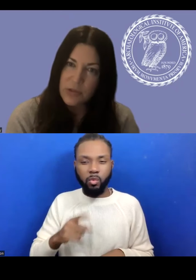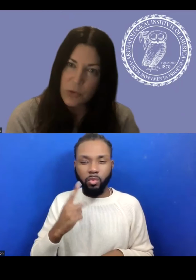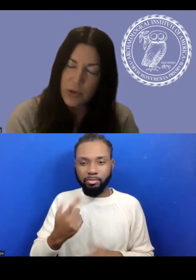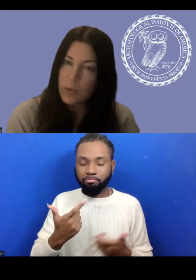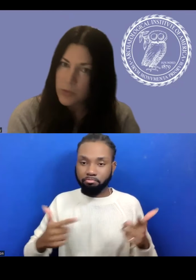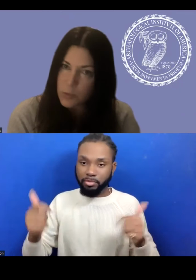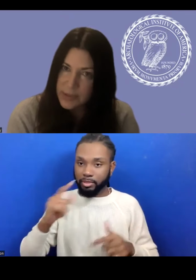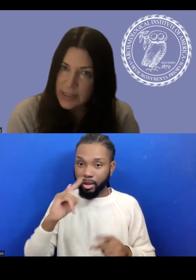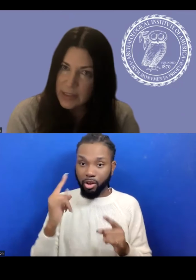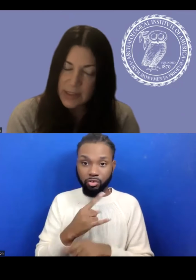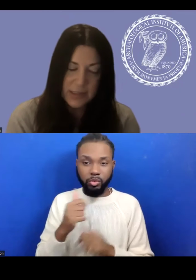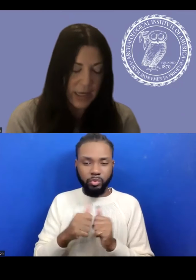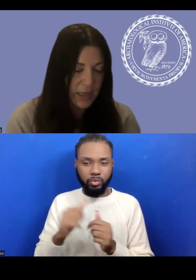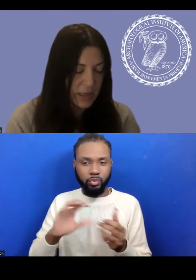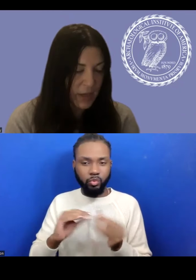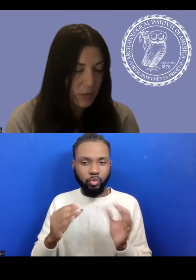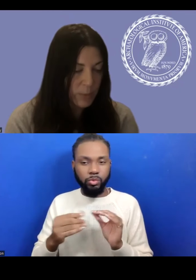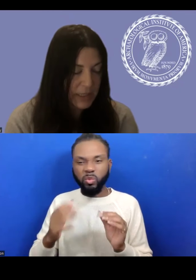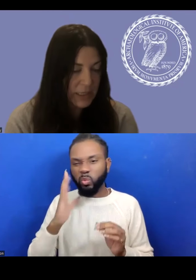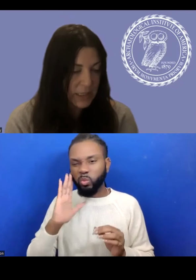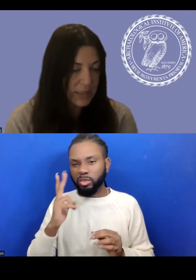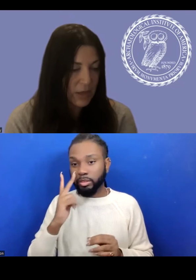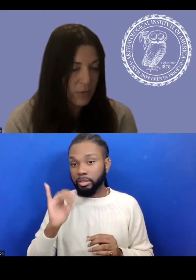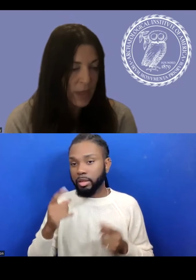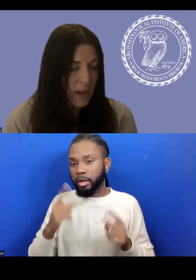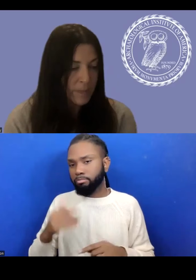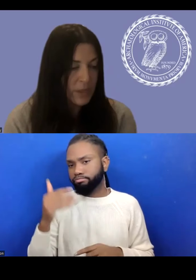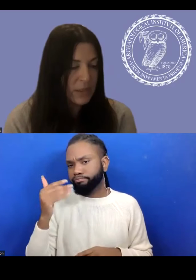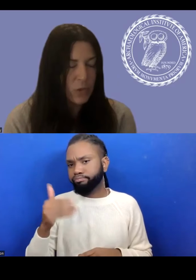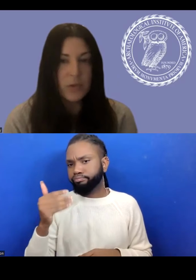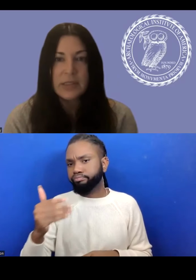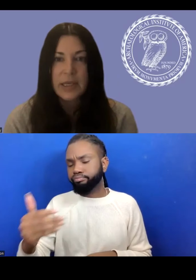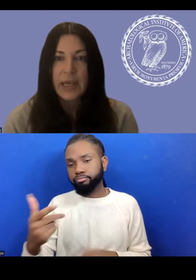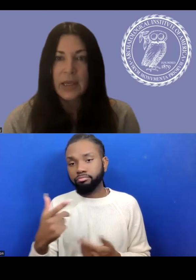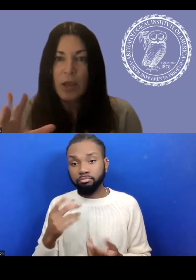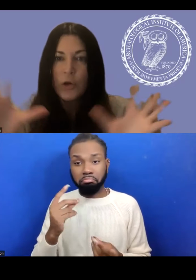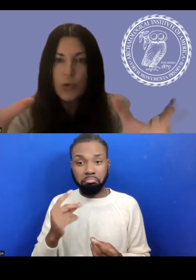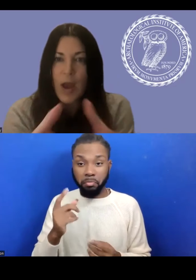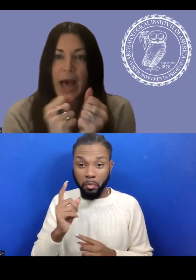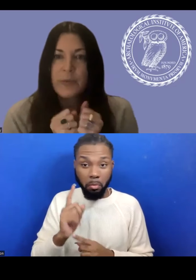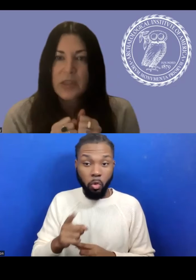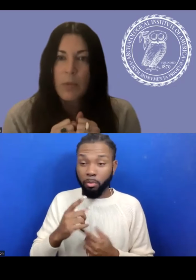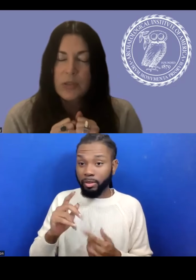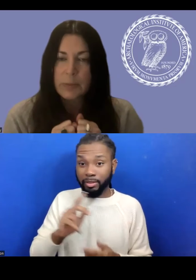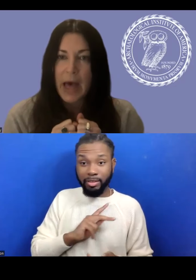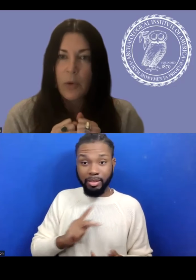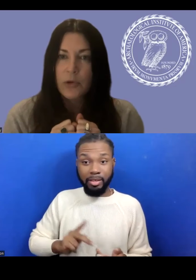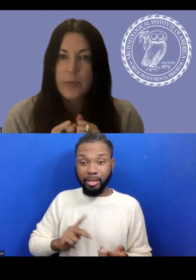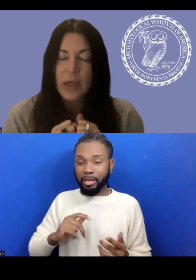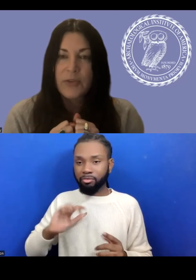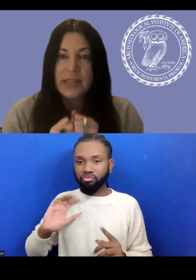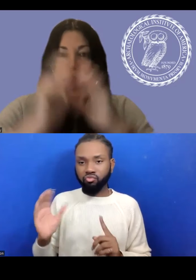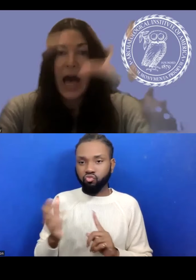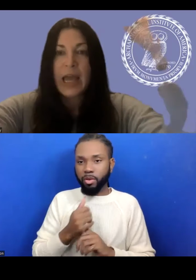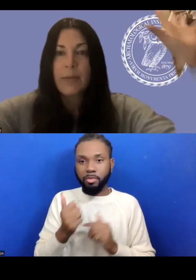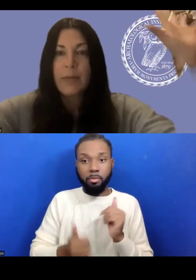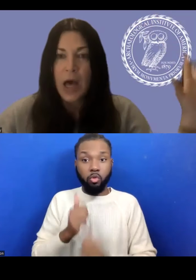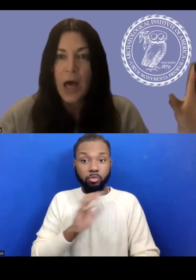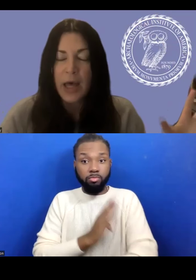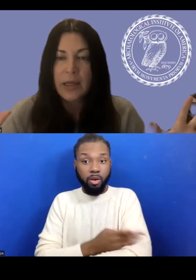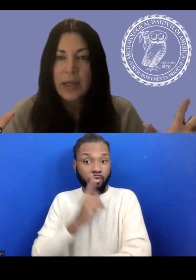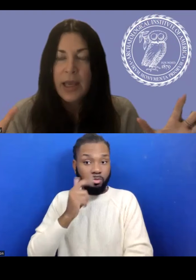in the story, and we'll see this again and again repeating itself, that as soon as the king grabs the most power to himself and says, I